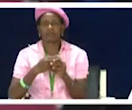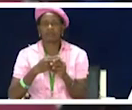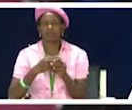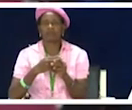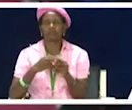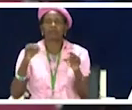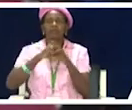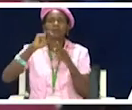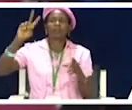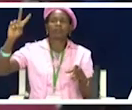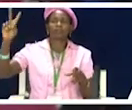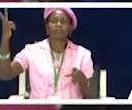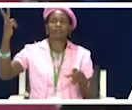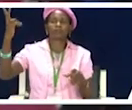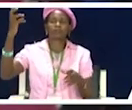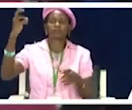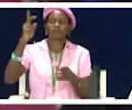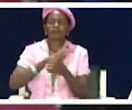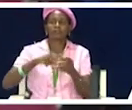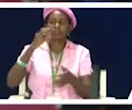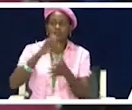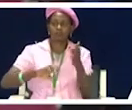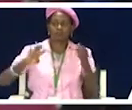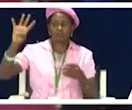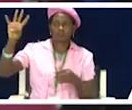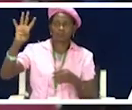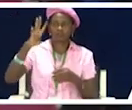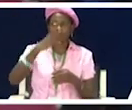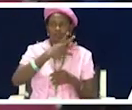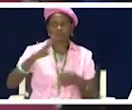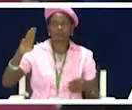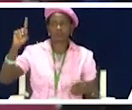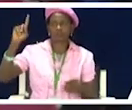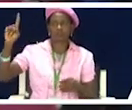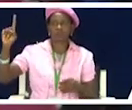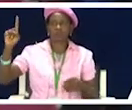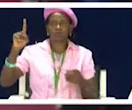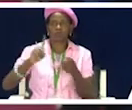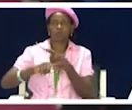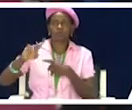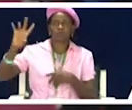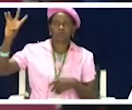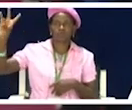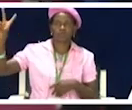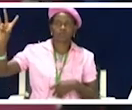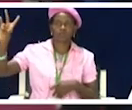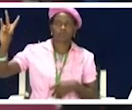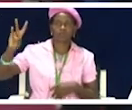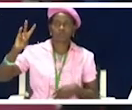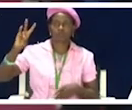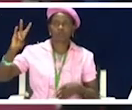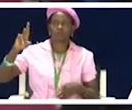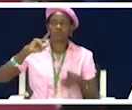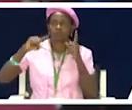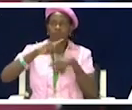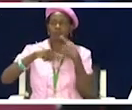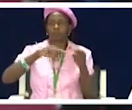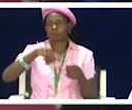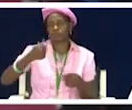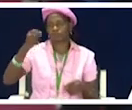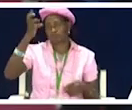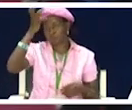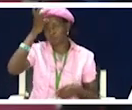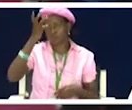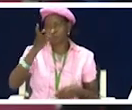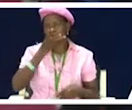In 2 Kings chapter 4 from verse 1 to 7, 2 Kings 4 from verse 1 to 7 talks about another widow